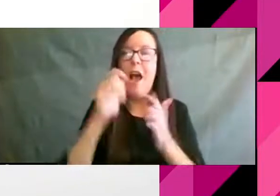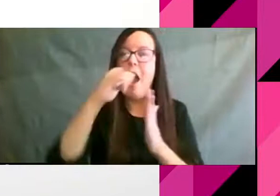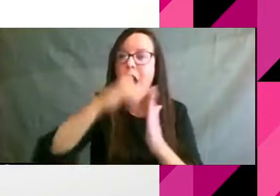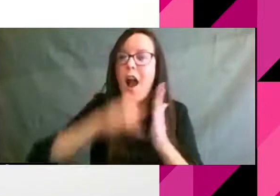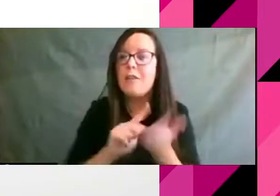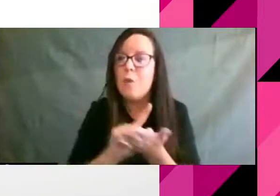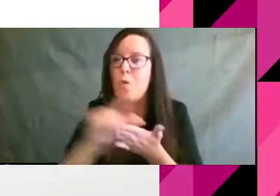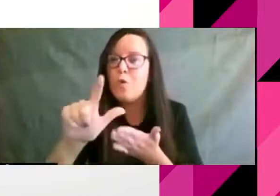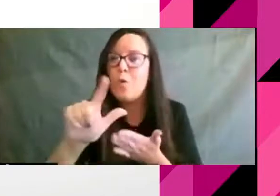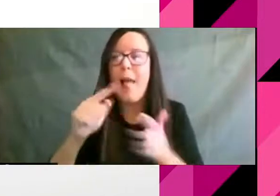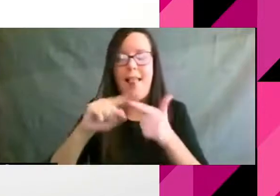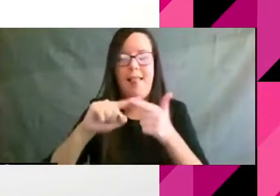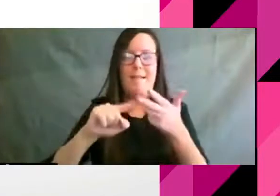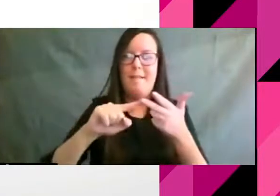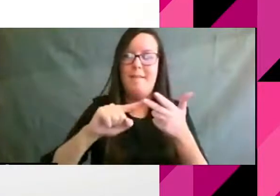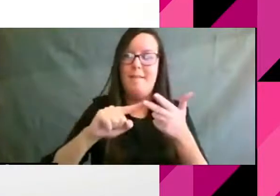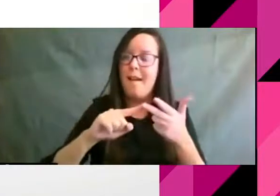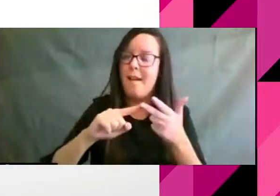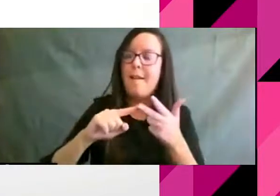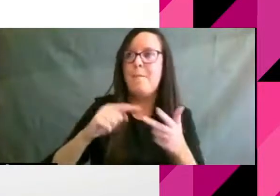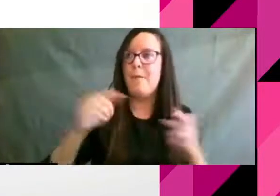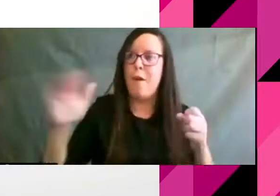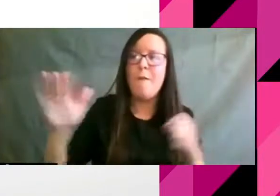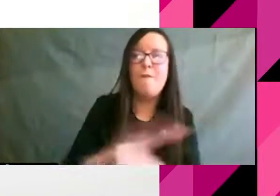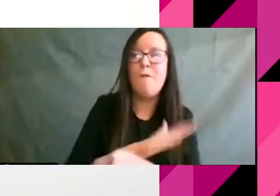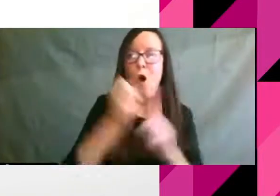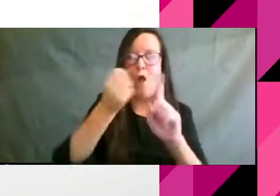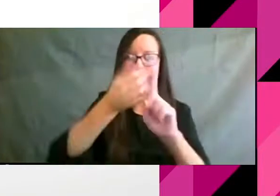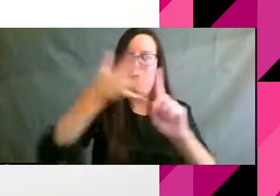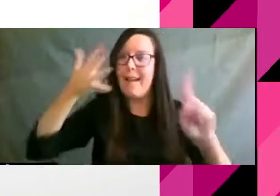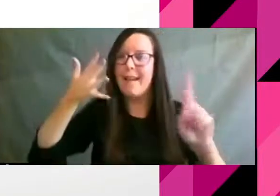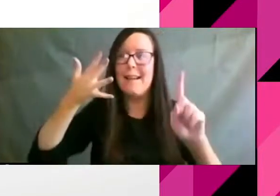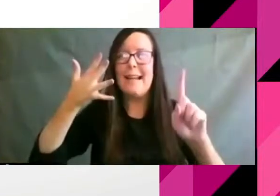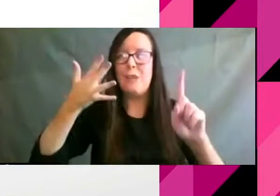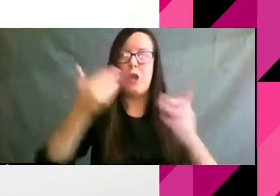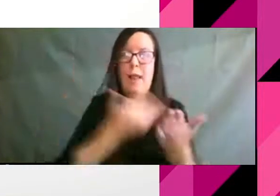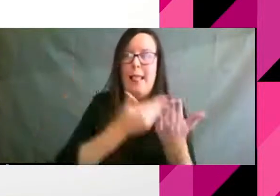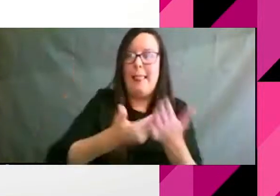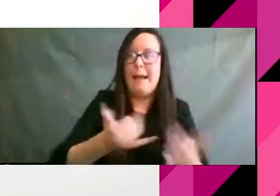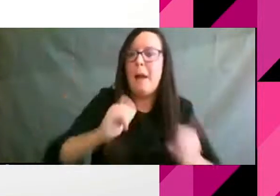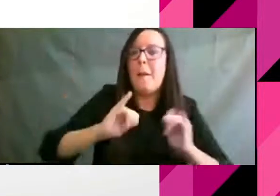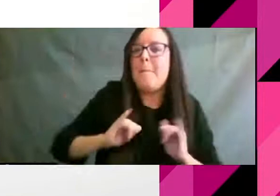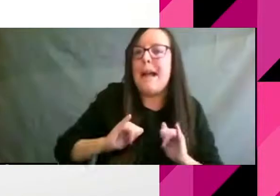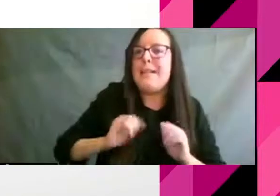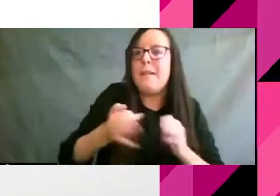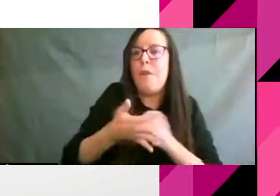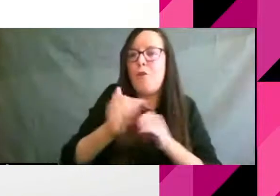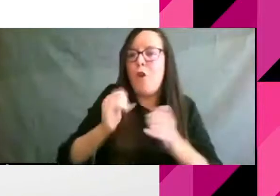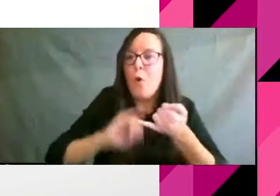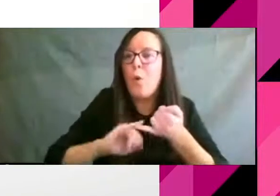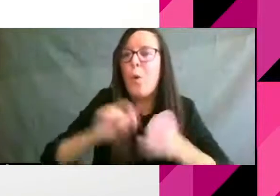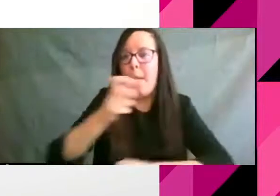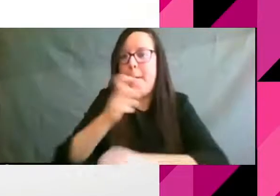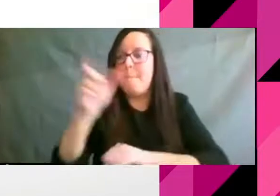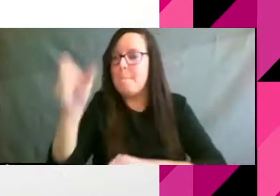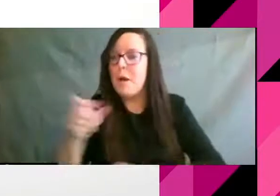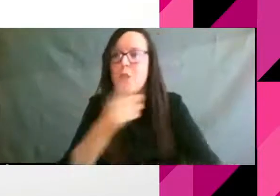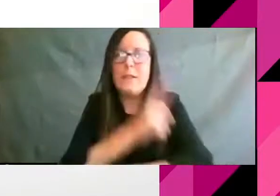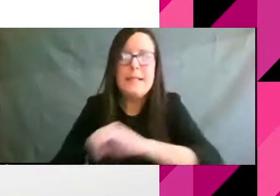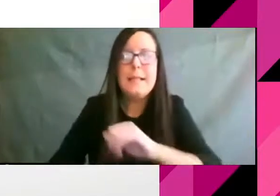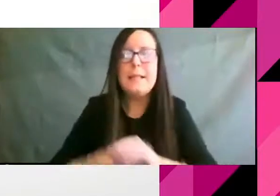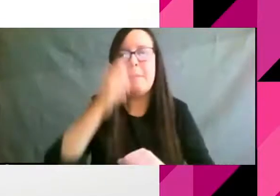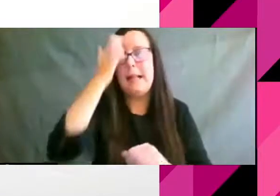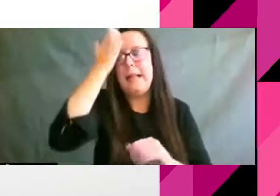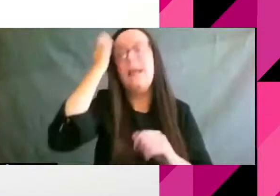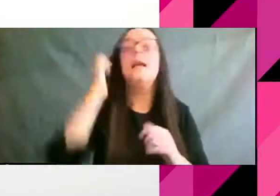fundamental, the full recognition of legal capacity for persons with disabilities. Then of course, Article 14